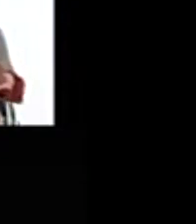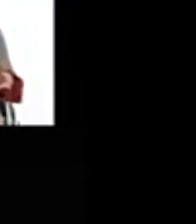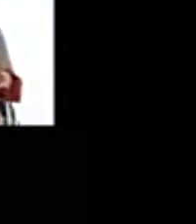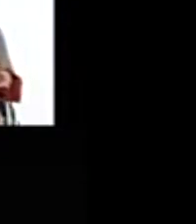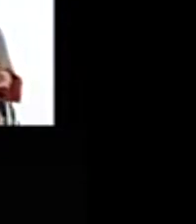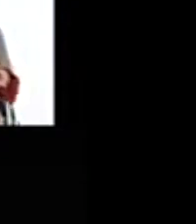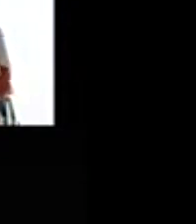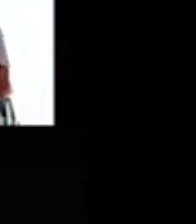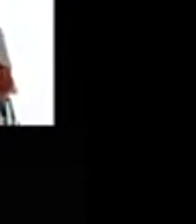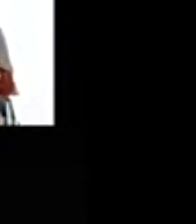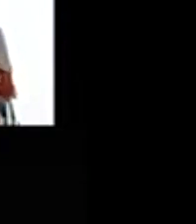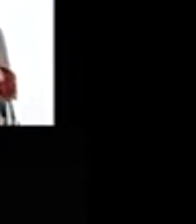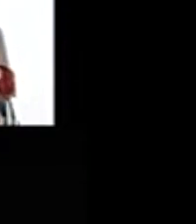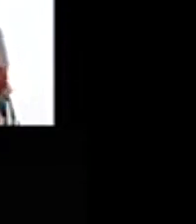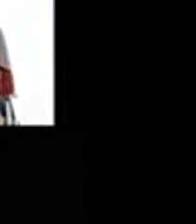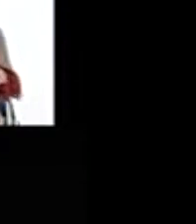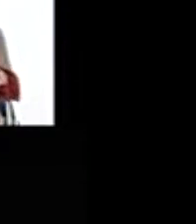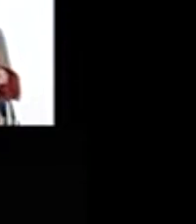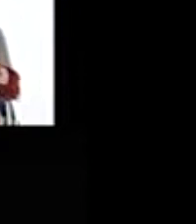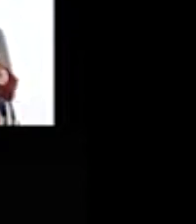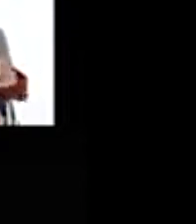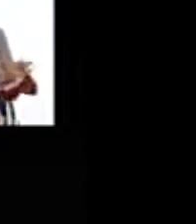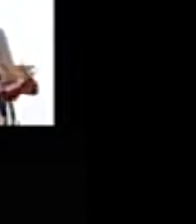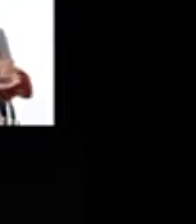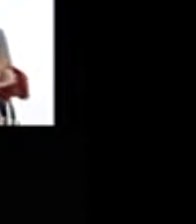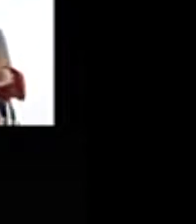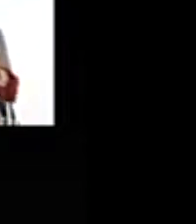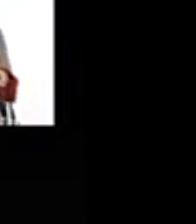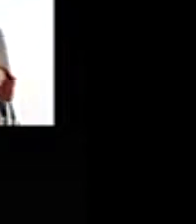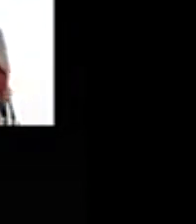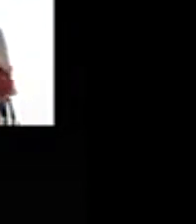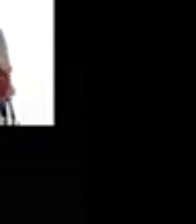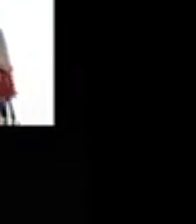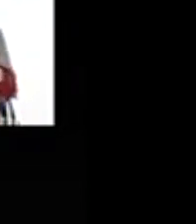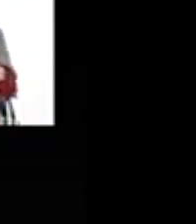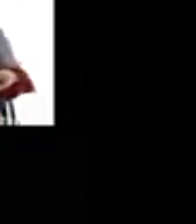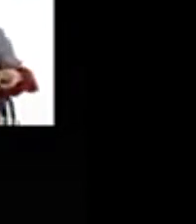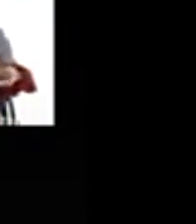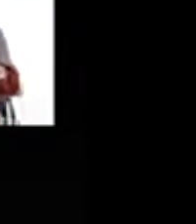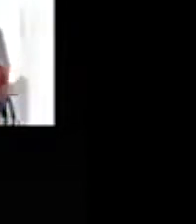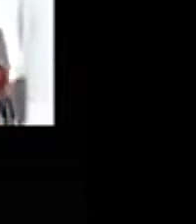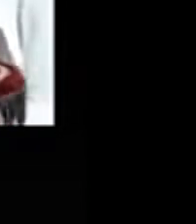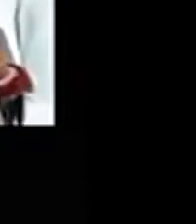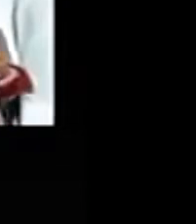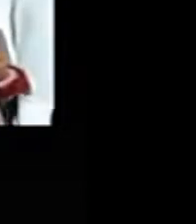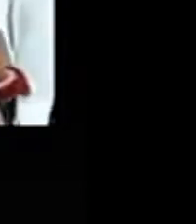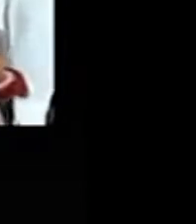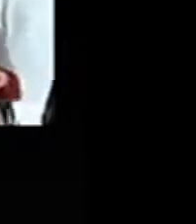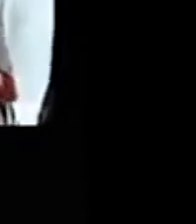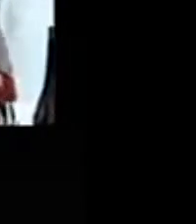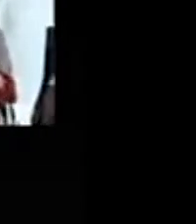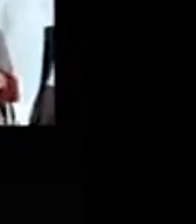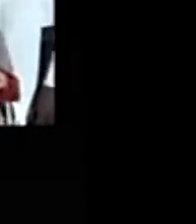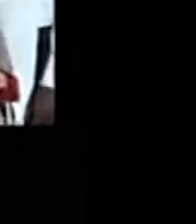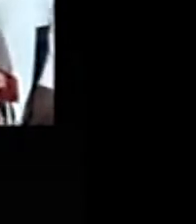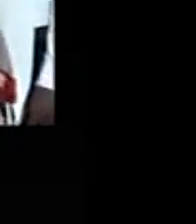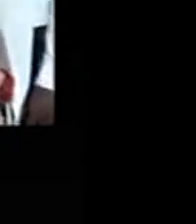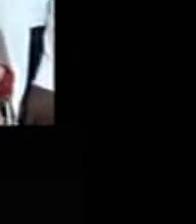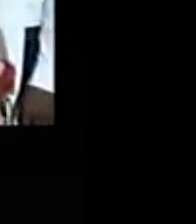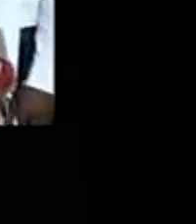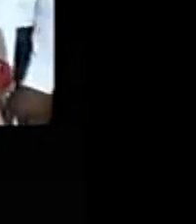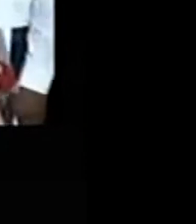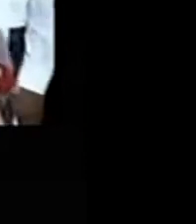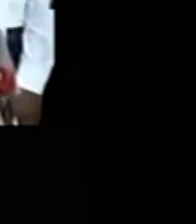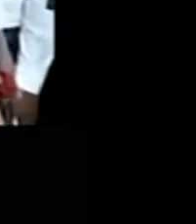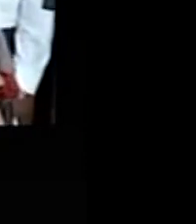one with us in death, we became one in life with him. I'm confessing, I am the righteousness